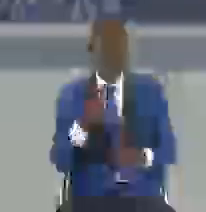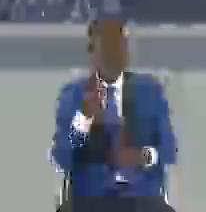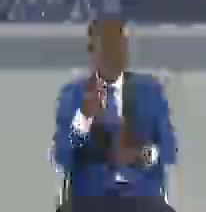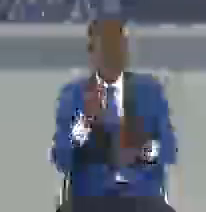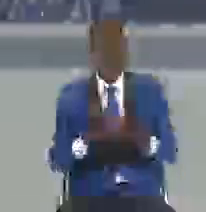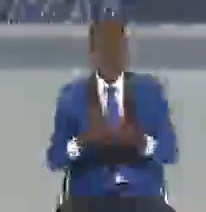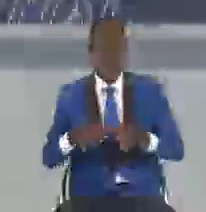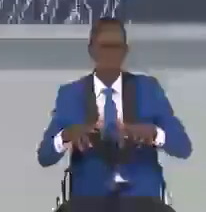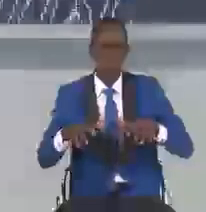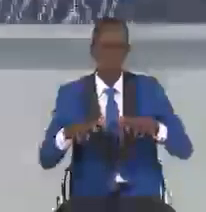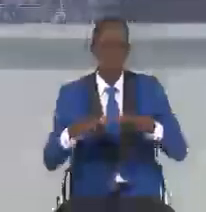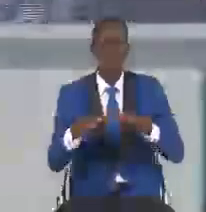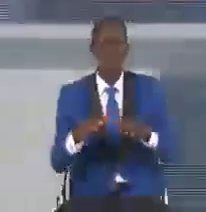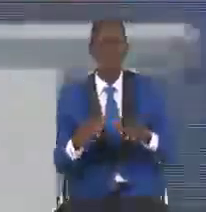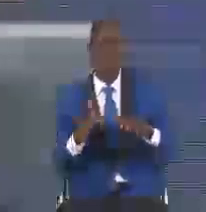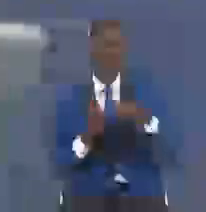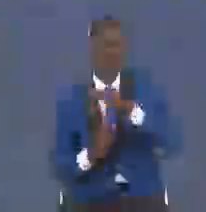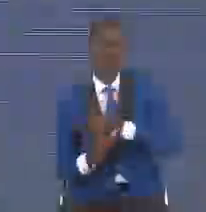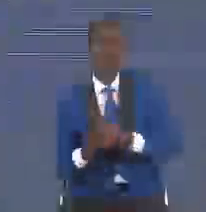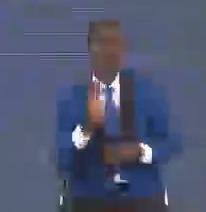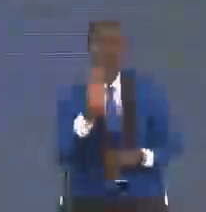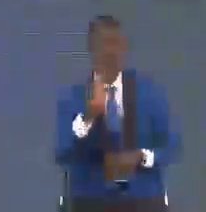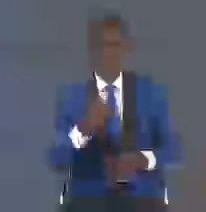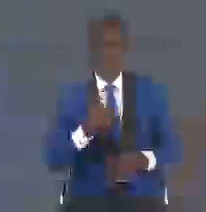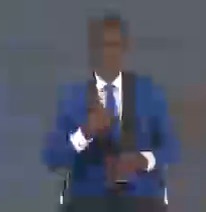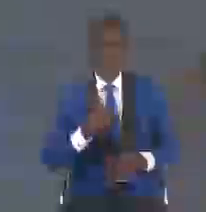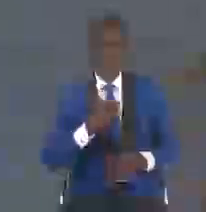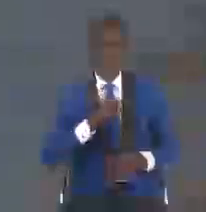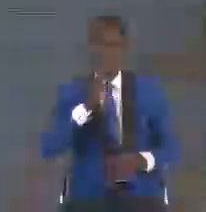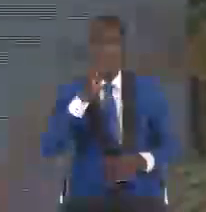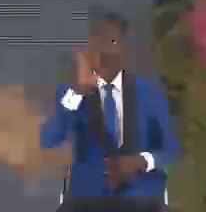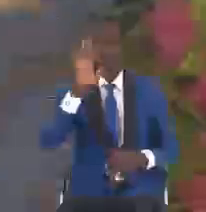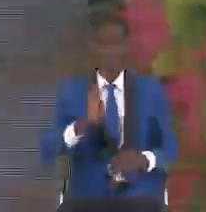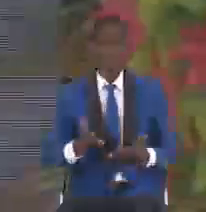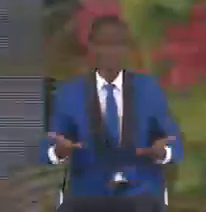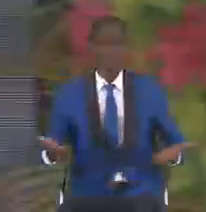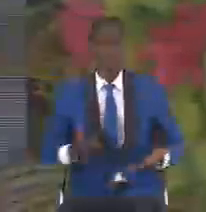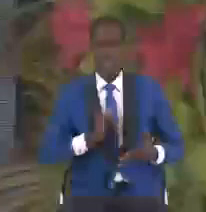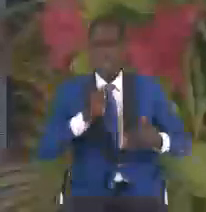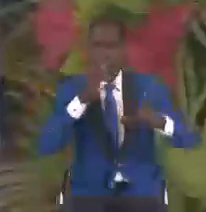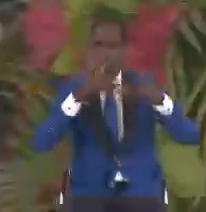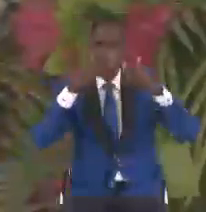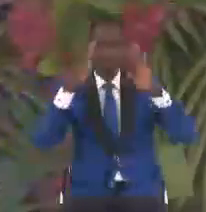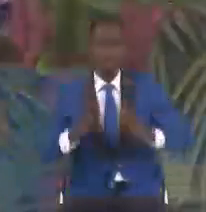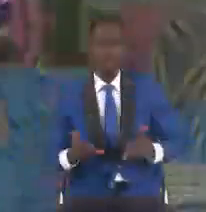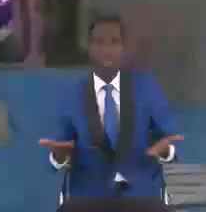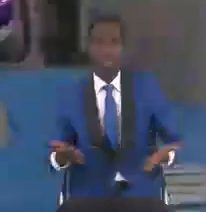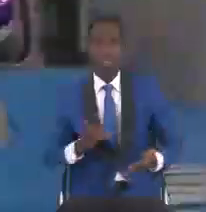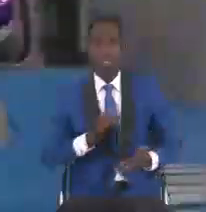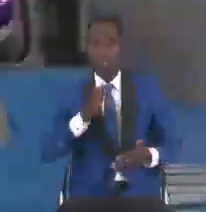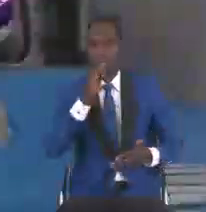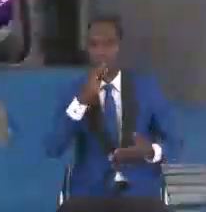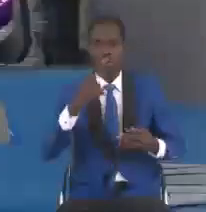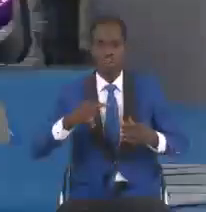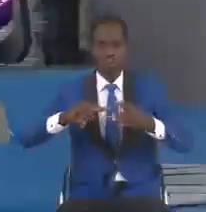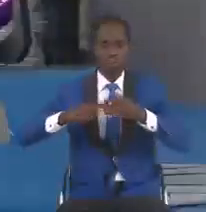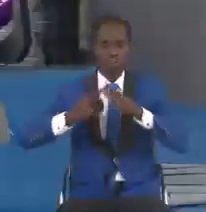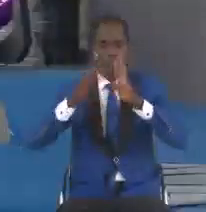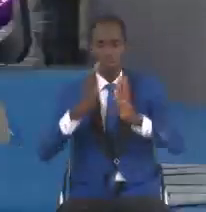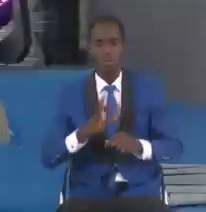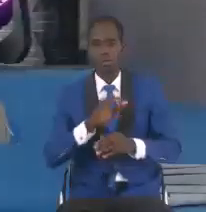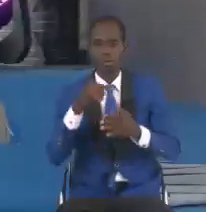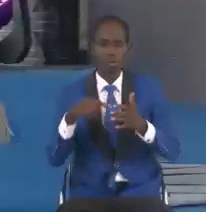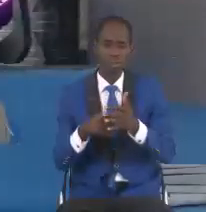to them, I am the pastor here, I am the leader there, I am the founder of this ministry,